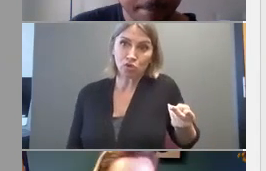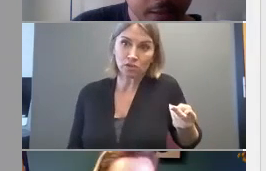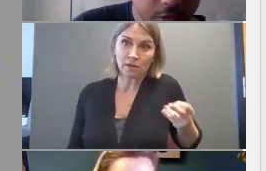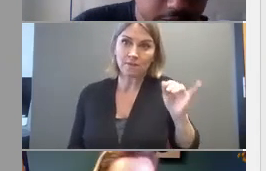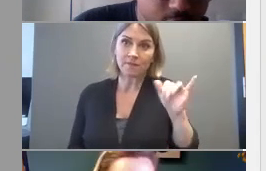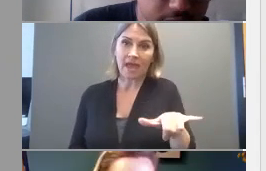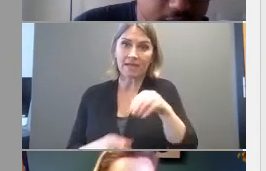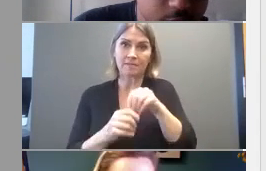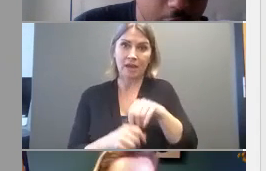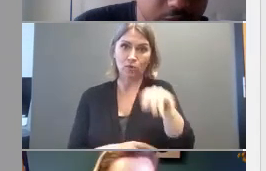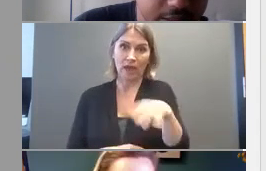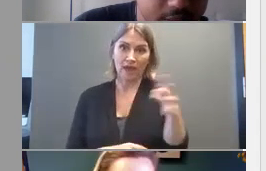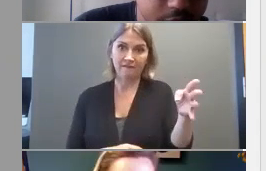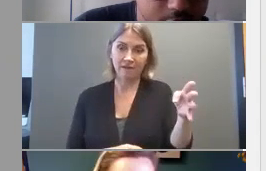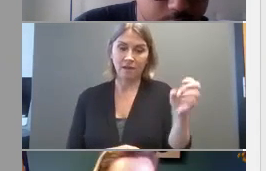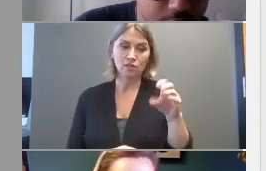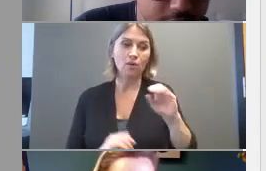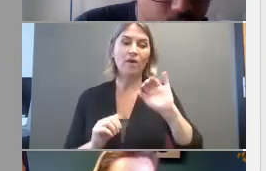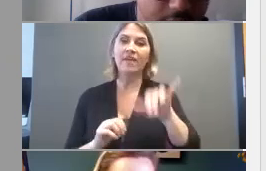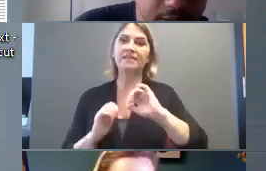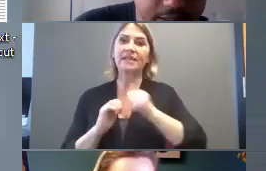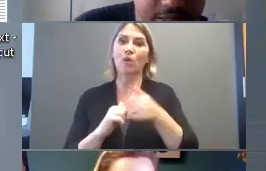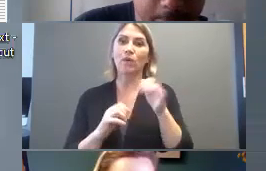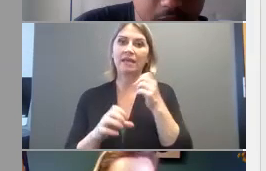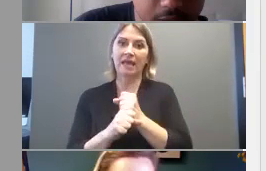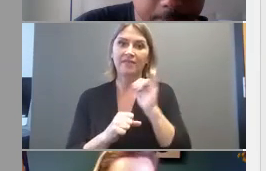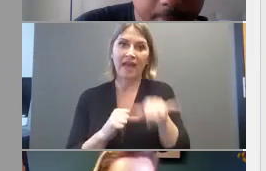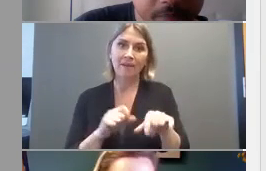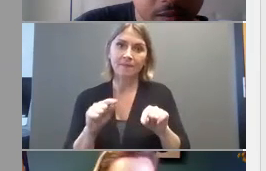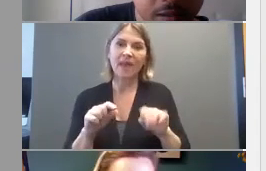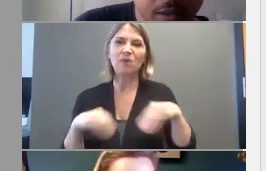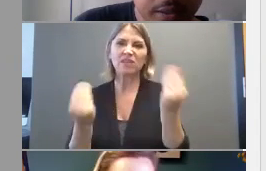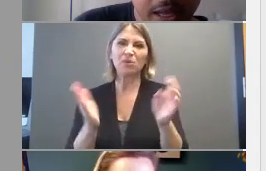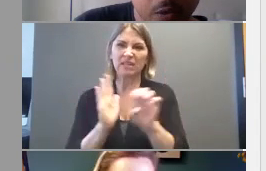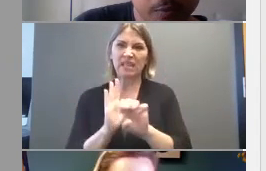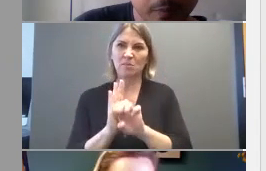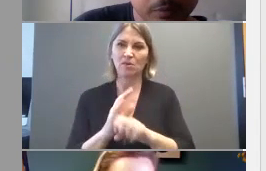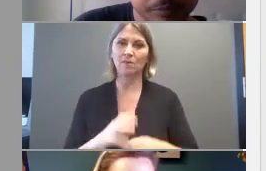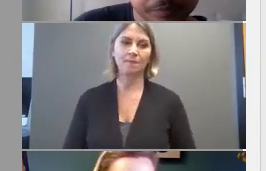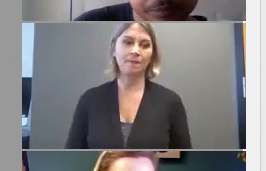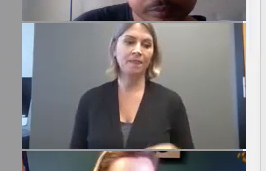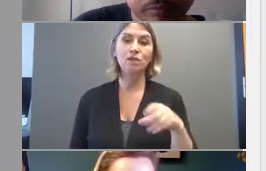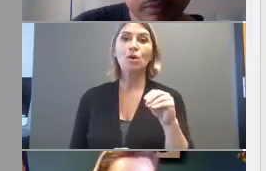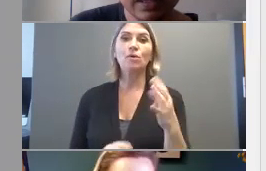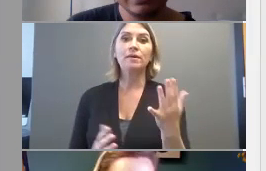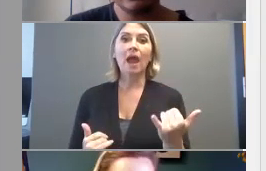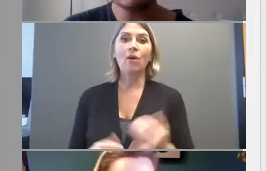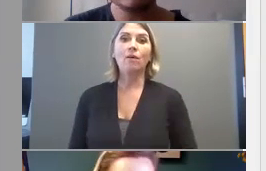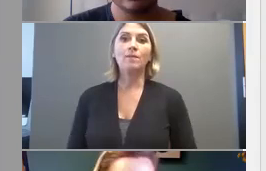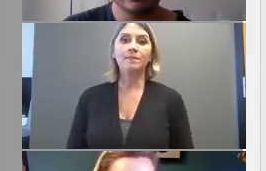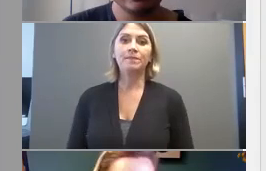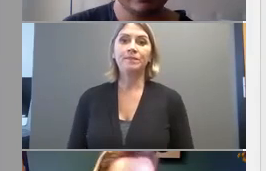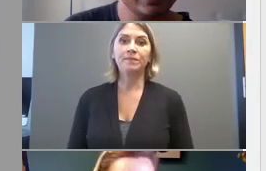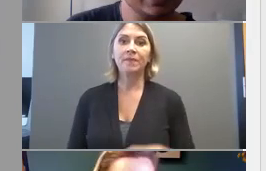graph. Right, so that is how we get transpose. Now let's look at an example here. Now,